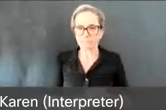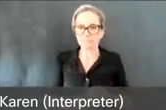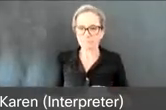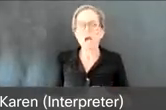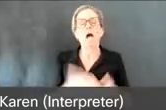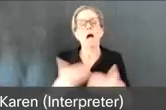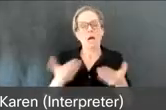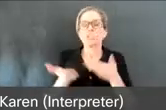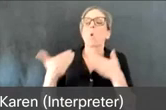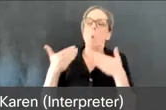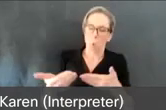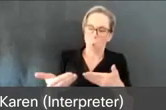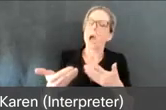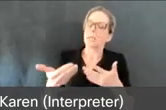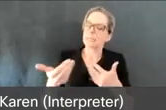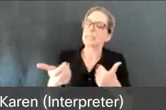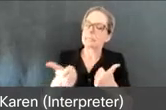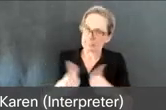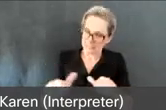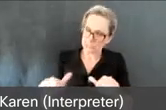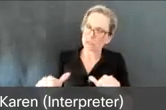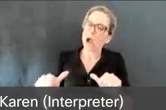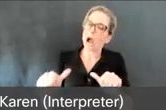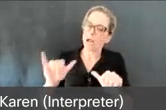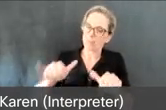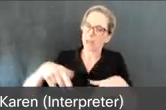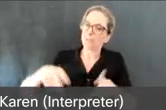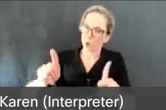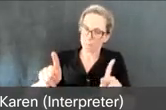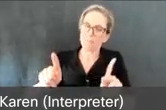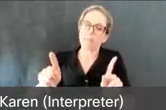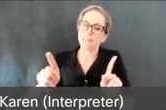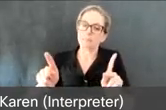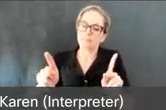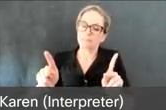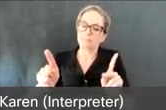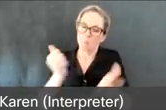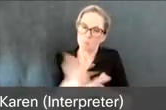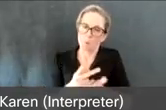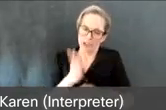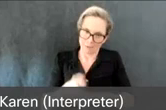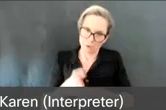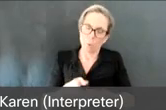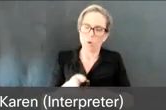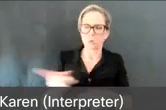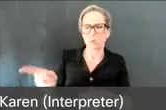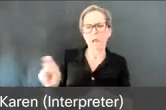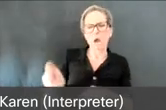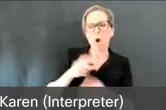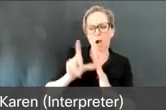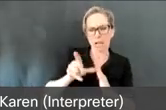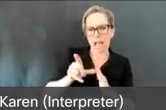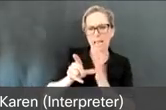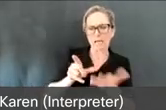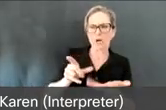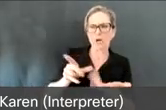permit done. And we're happy to, if you want to give us a call, maybe we can figure out who you've talked to and maybe find